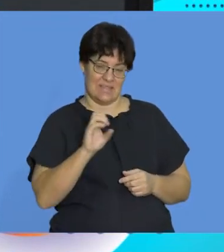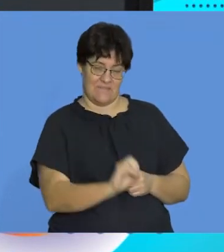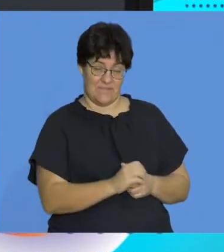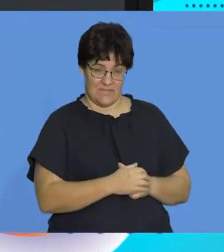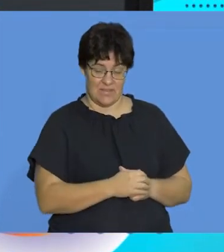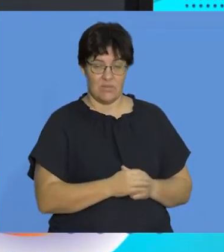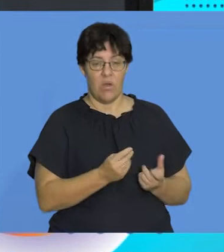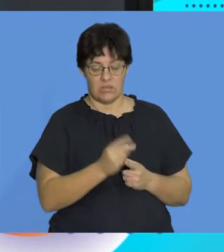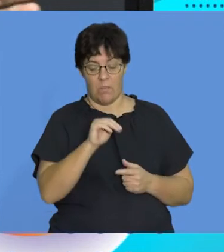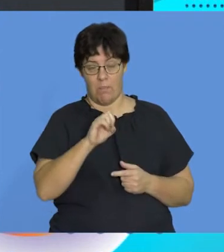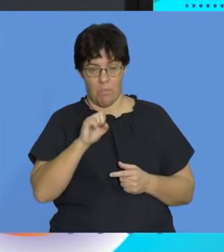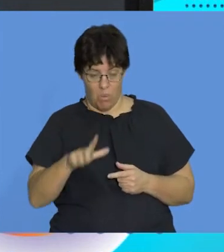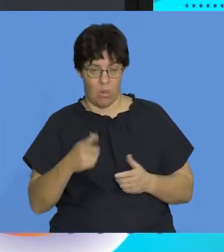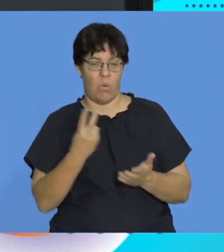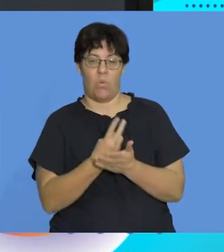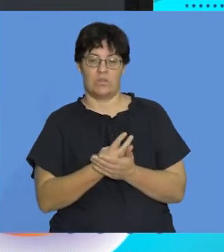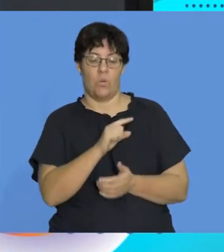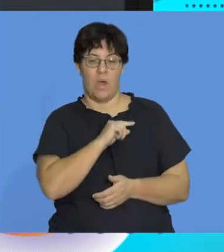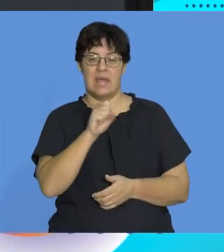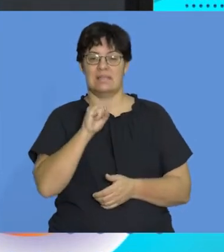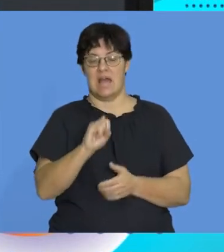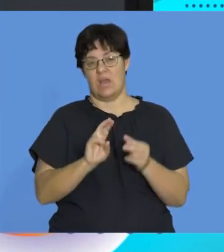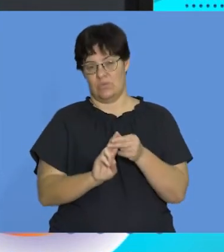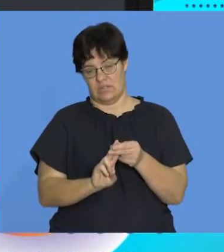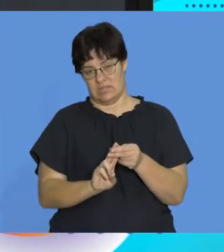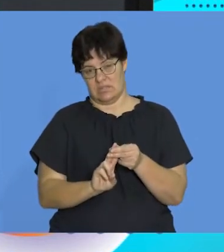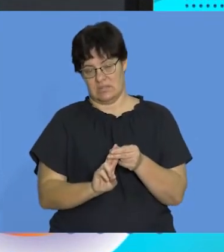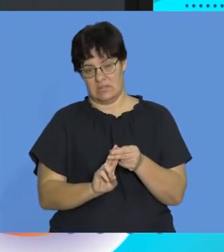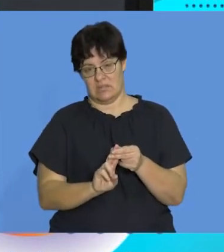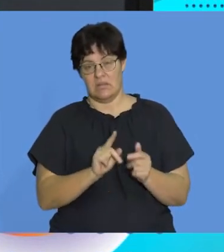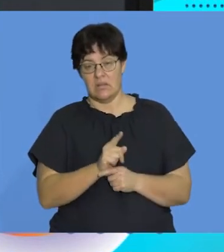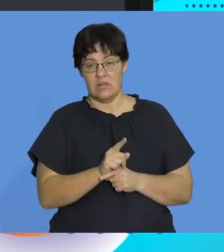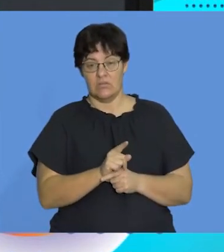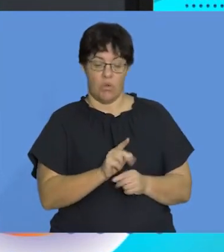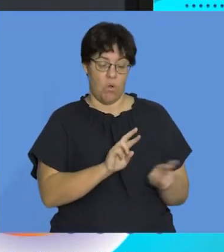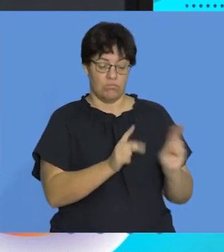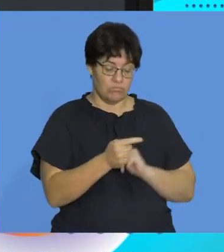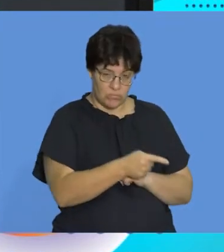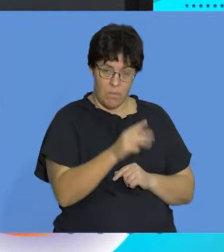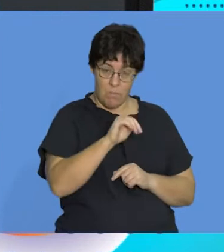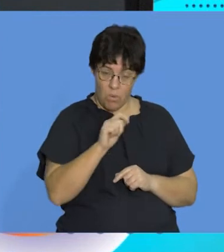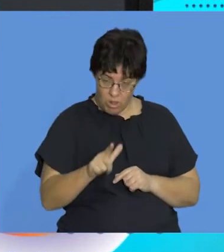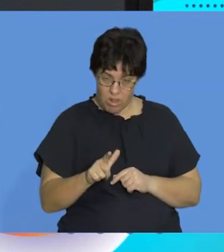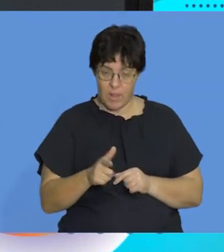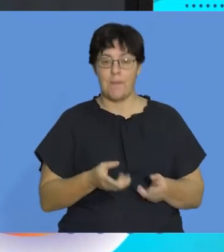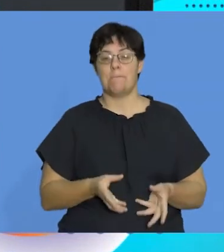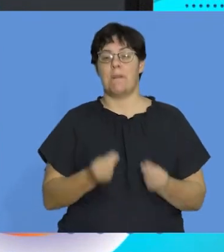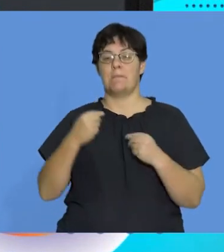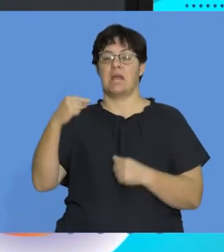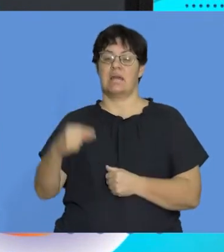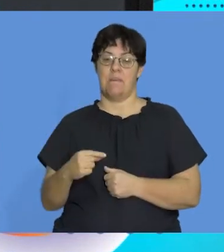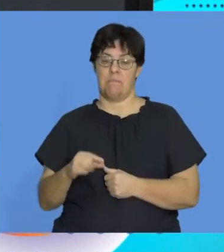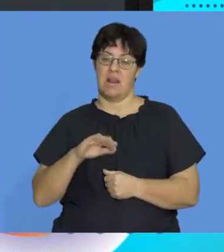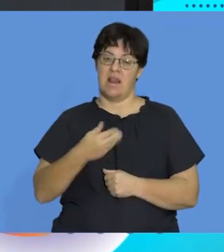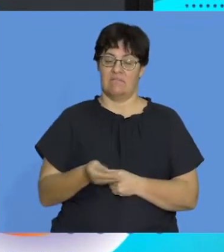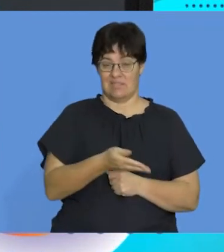Then we always work in moles because that's the SI unit of quantity of matter. So we can change the unreacted moles to actually determine